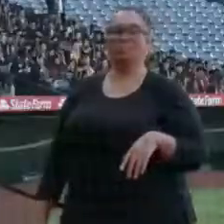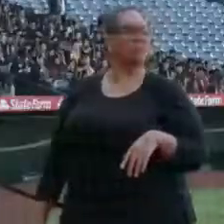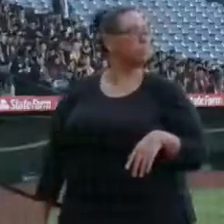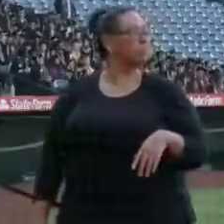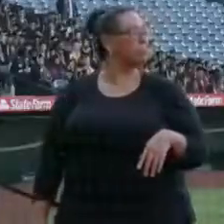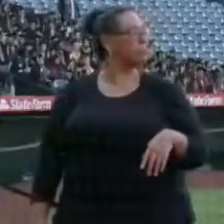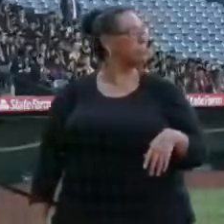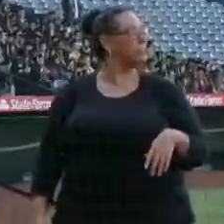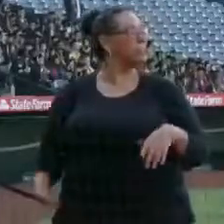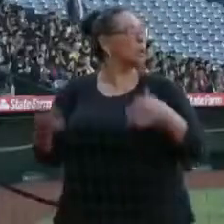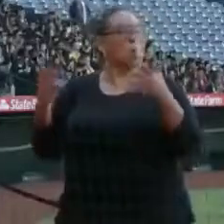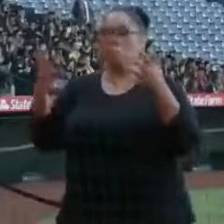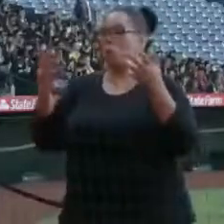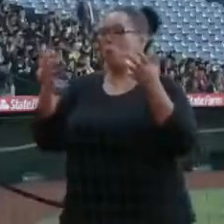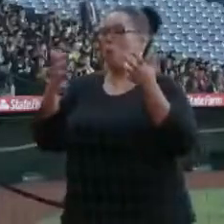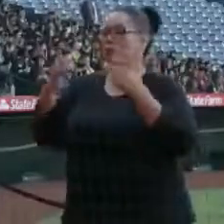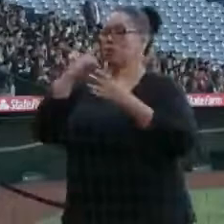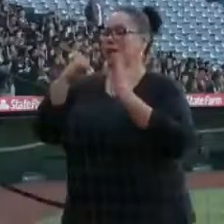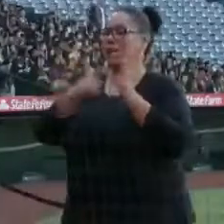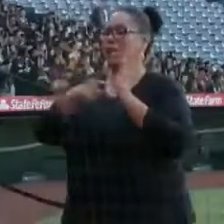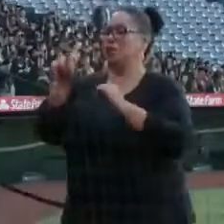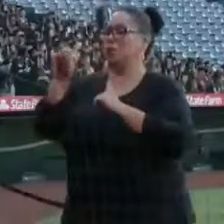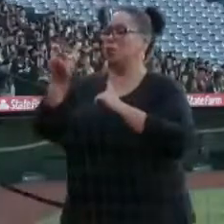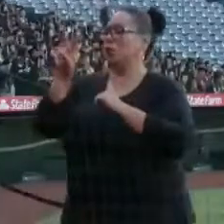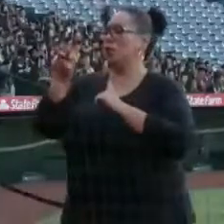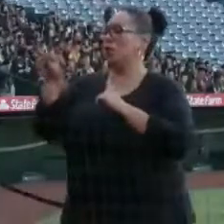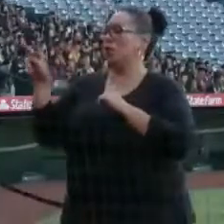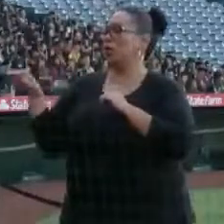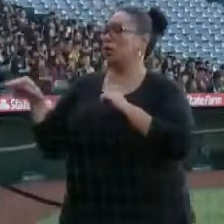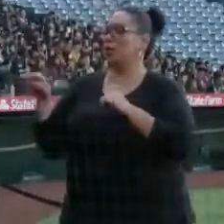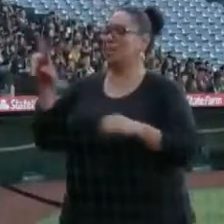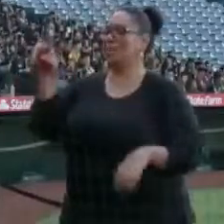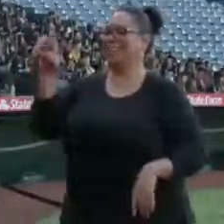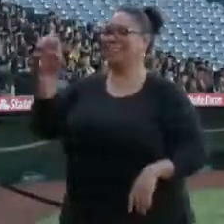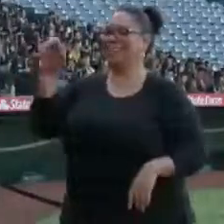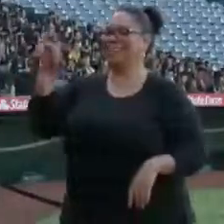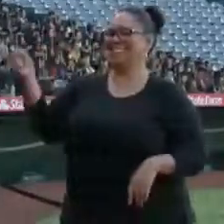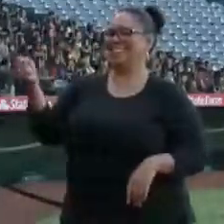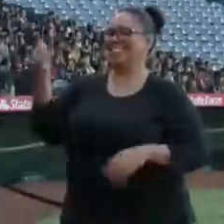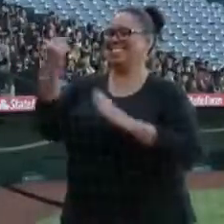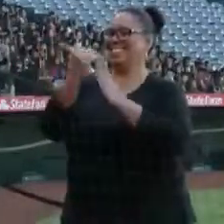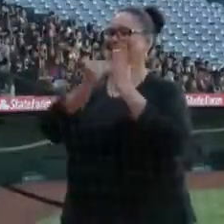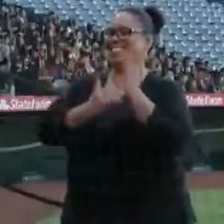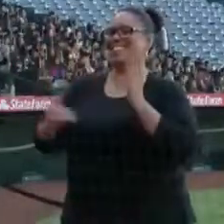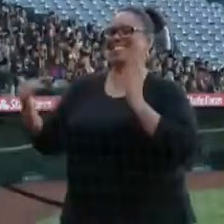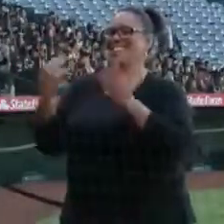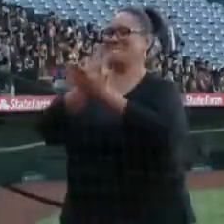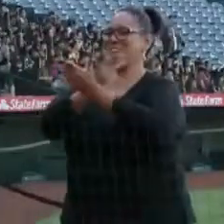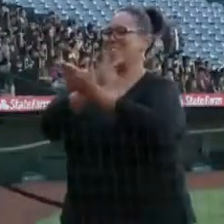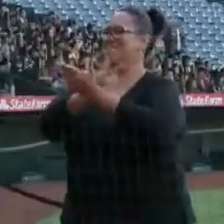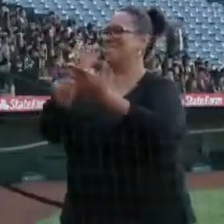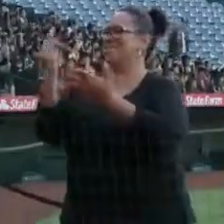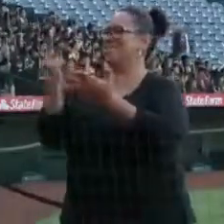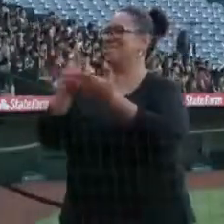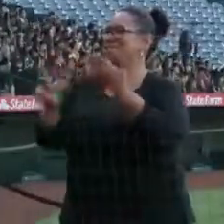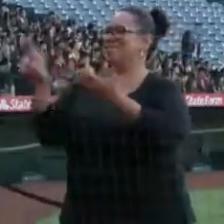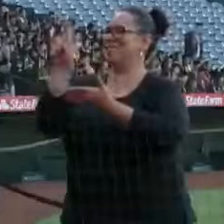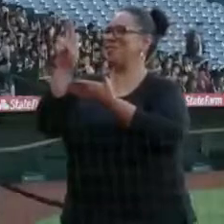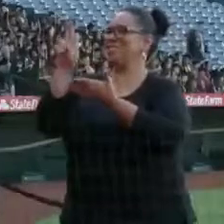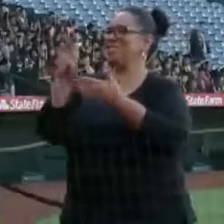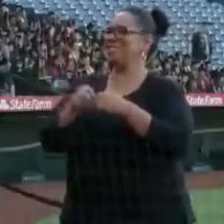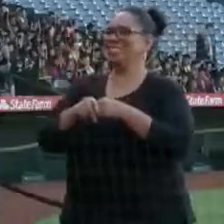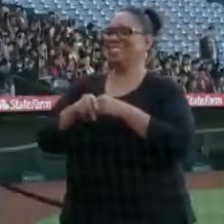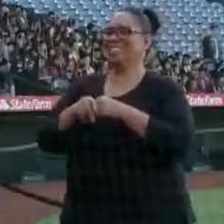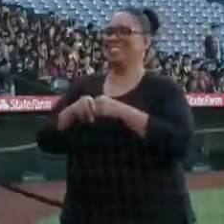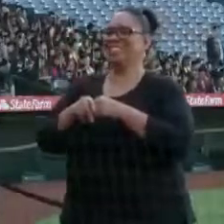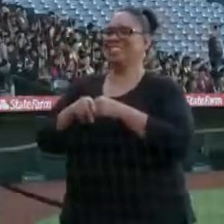We would now like to recognize the 2022 Dean's List of graduating masters, university scholars, and